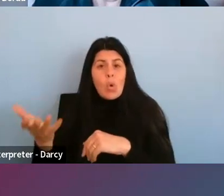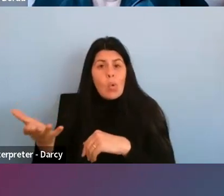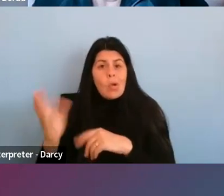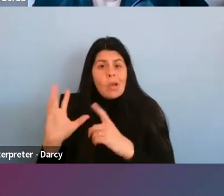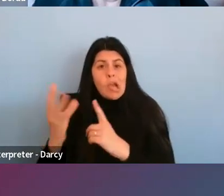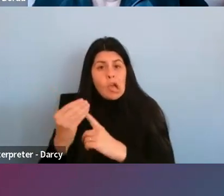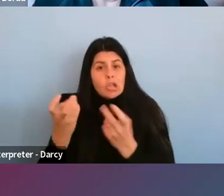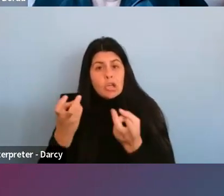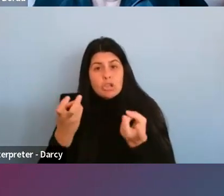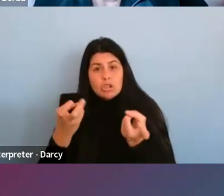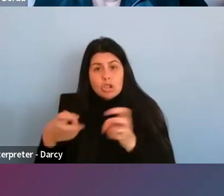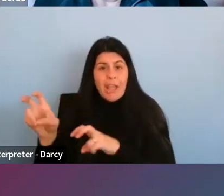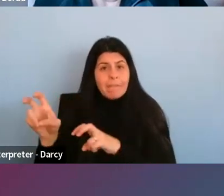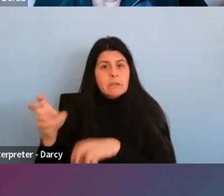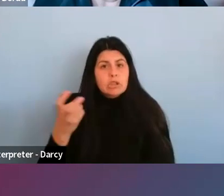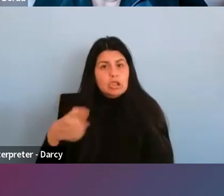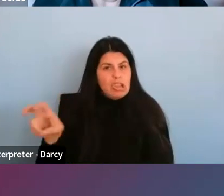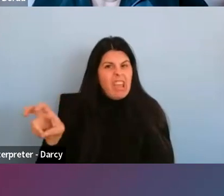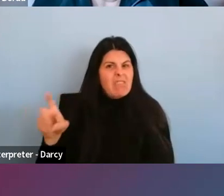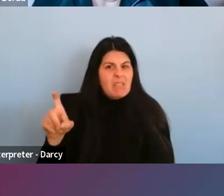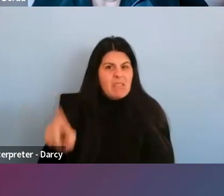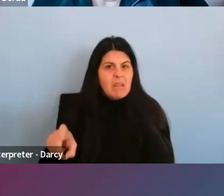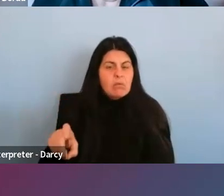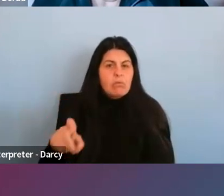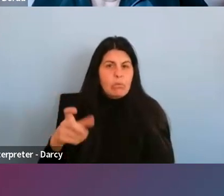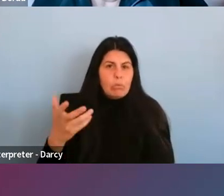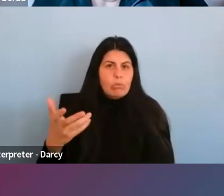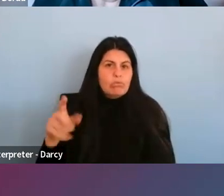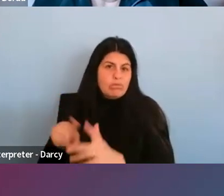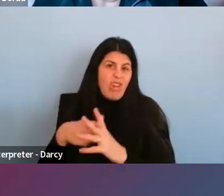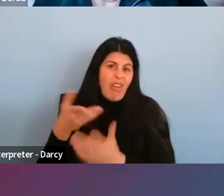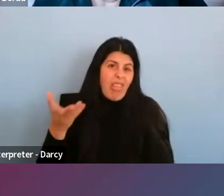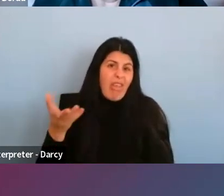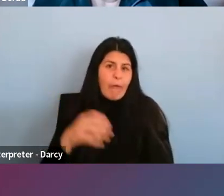culture shift needs to start there.